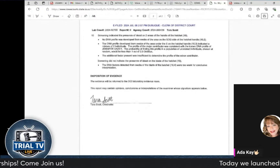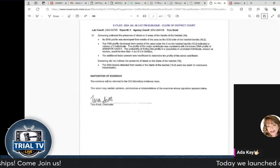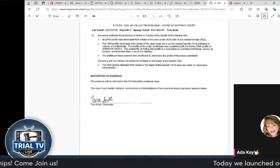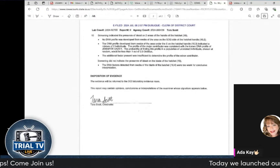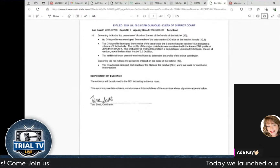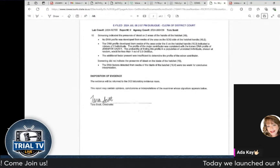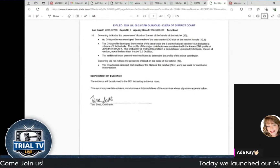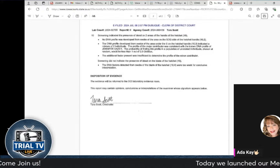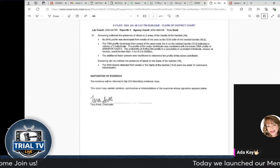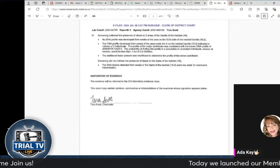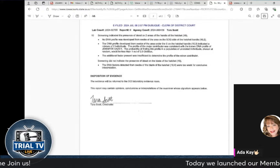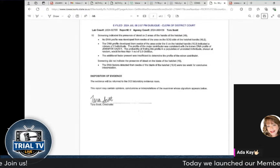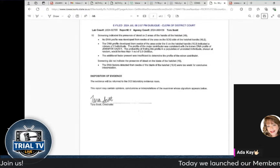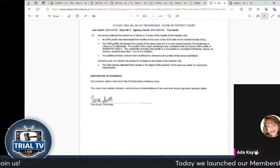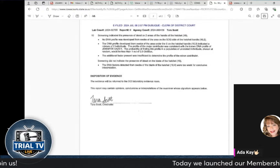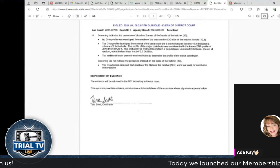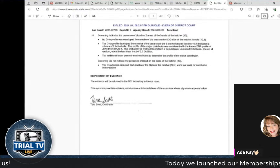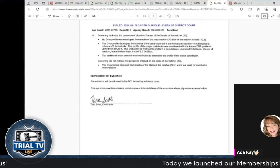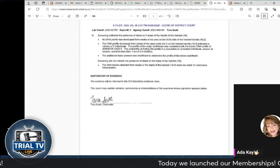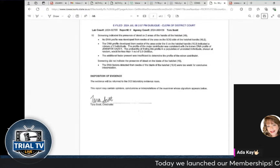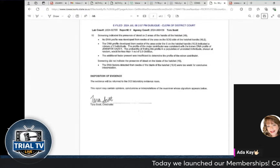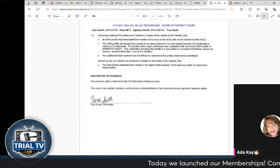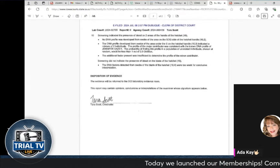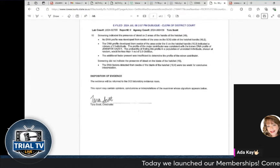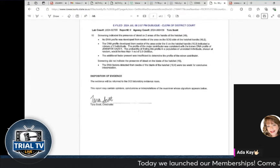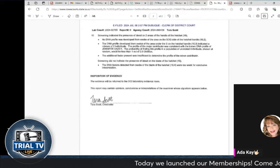say definitively that that came from the blood?